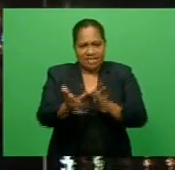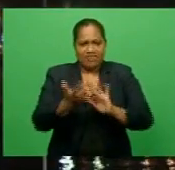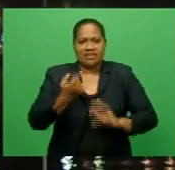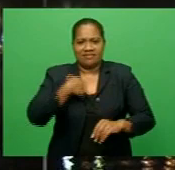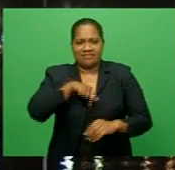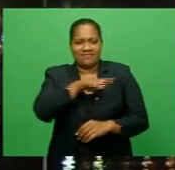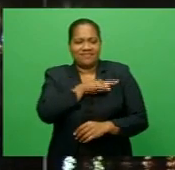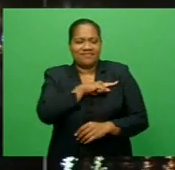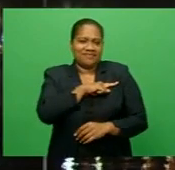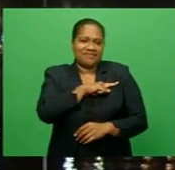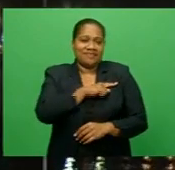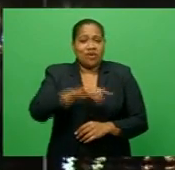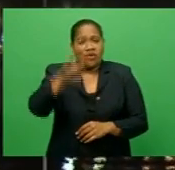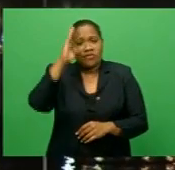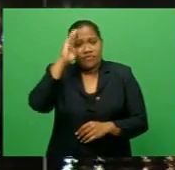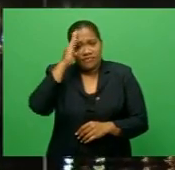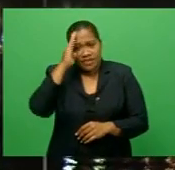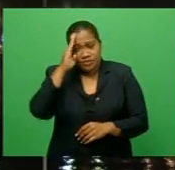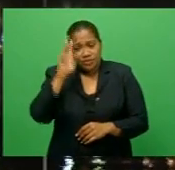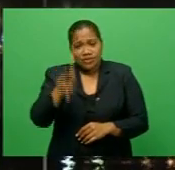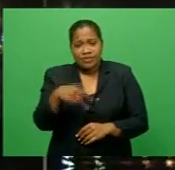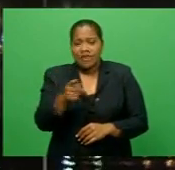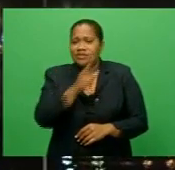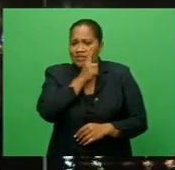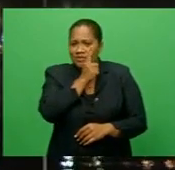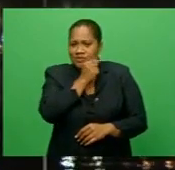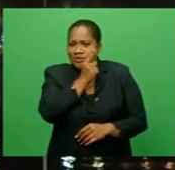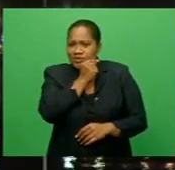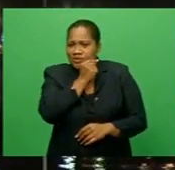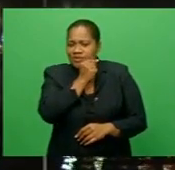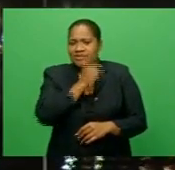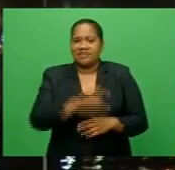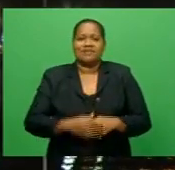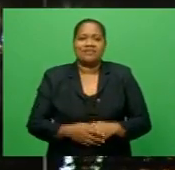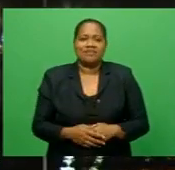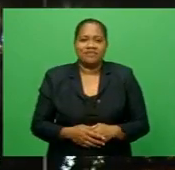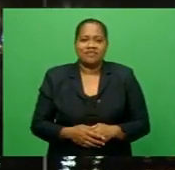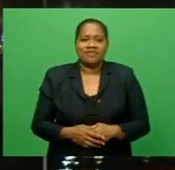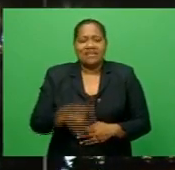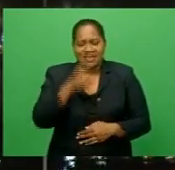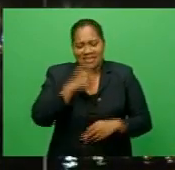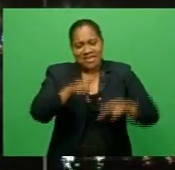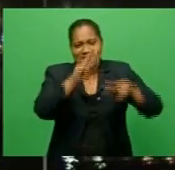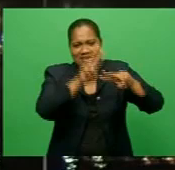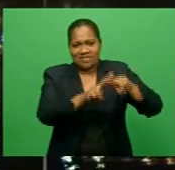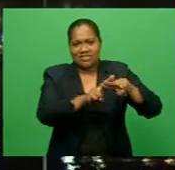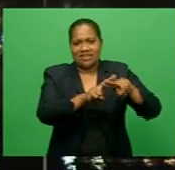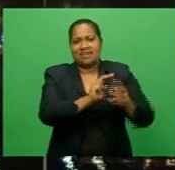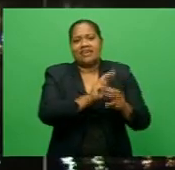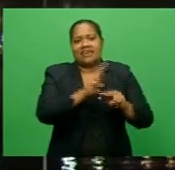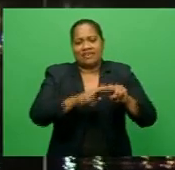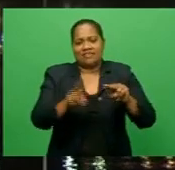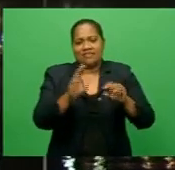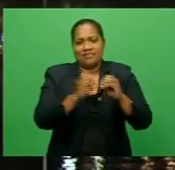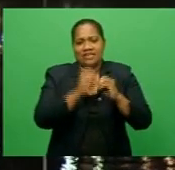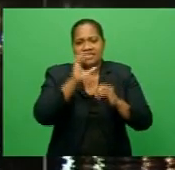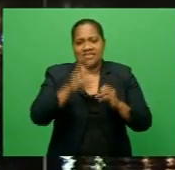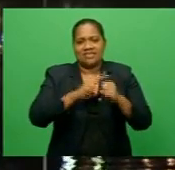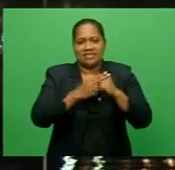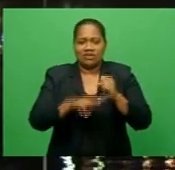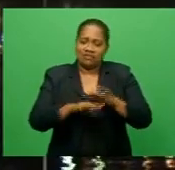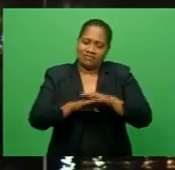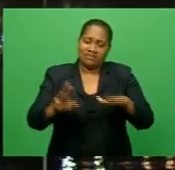fbcnews@fbc.com.fj, via Facebook page FBC News and our Twitter page at FBC_news or simply hashtag FBC News. That's your news